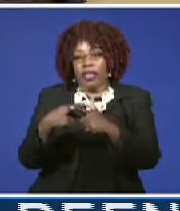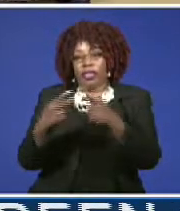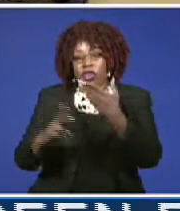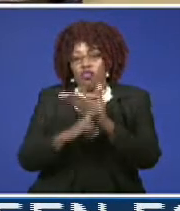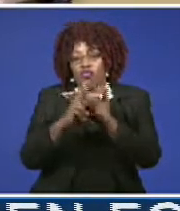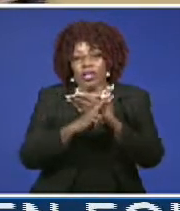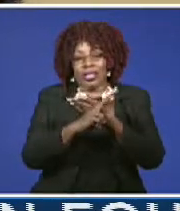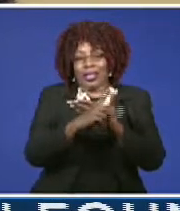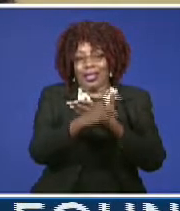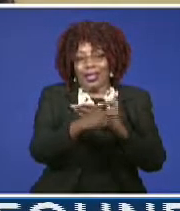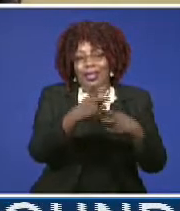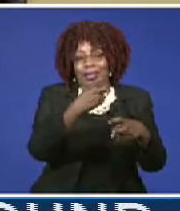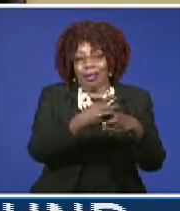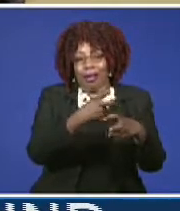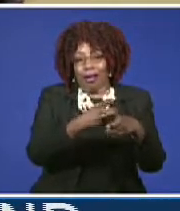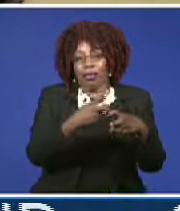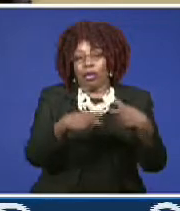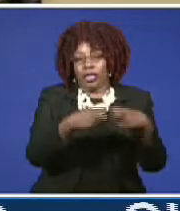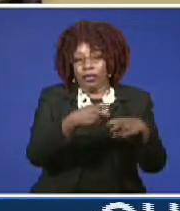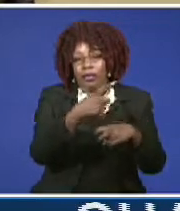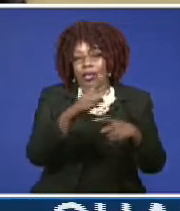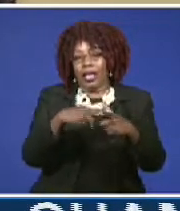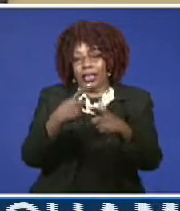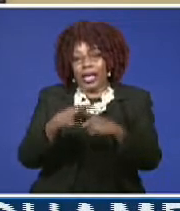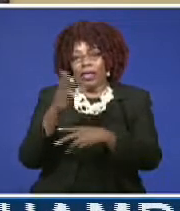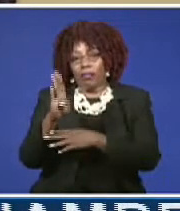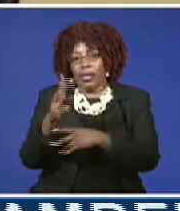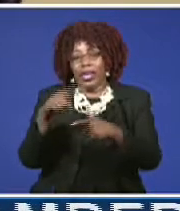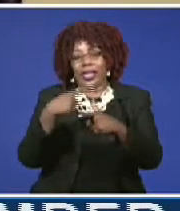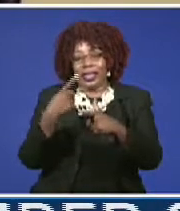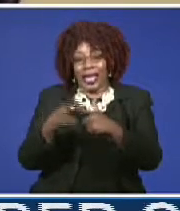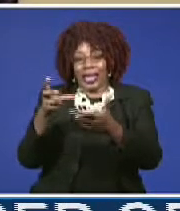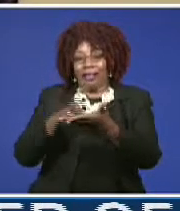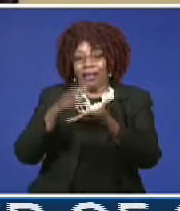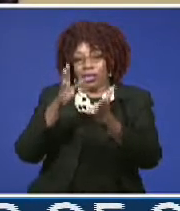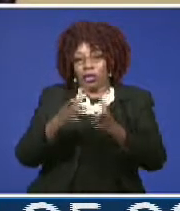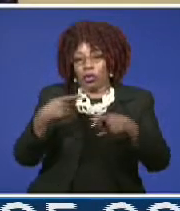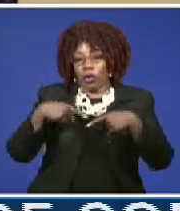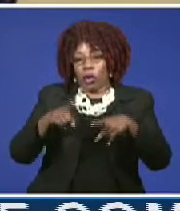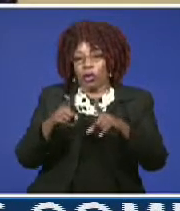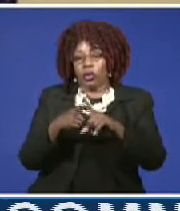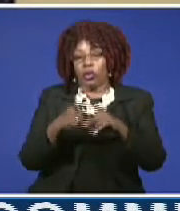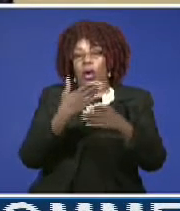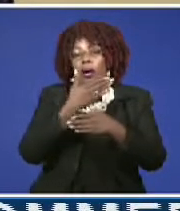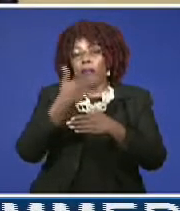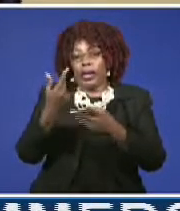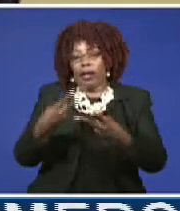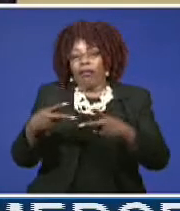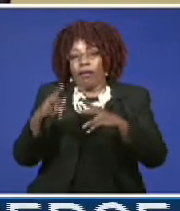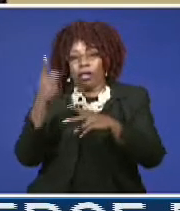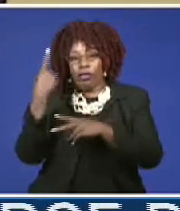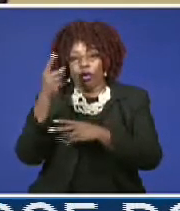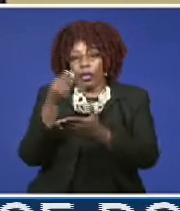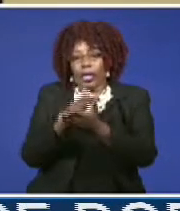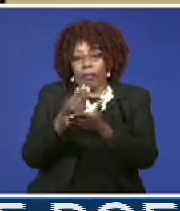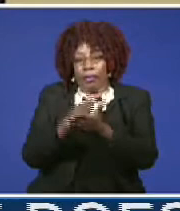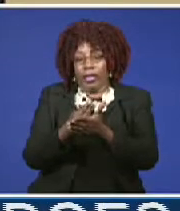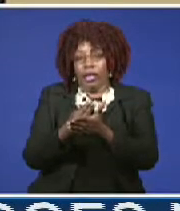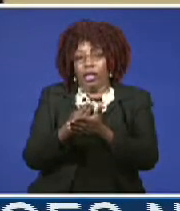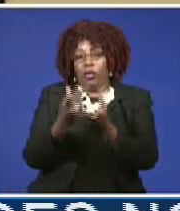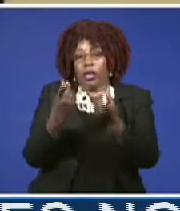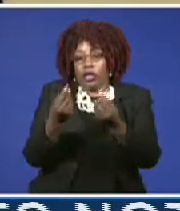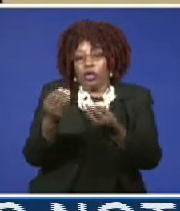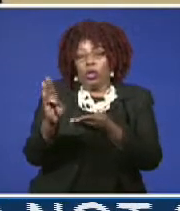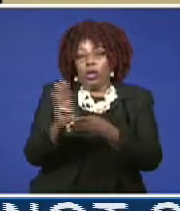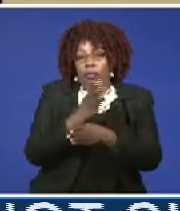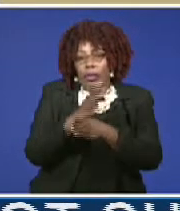are greater than they are in jurisdiction B, then they're going to go where they can find better value for their money, where they can get business done